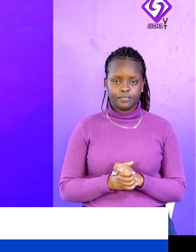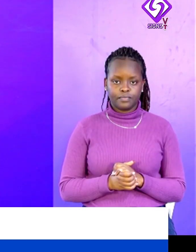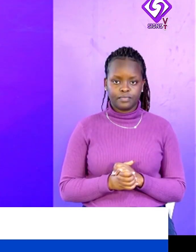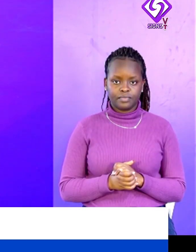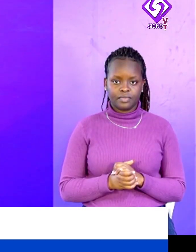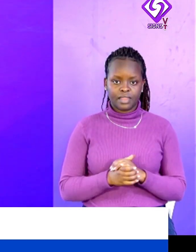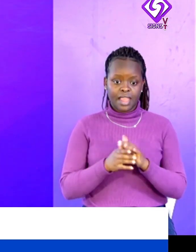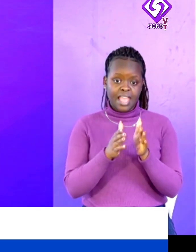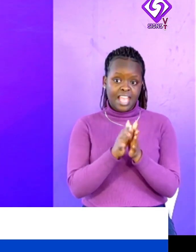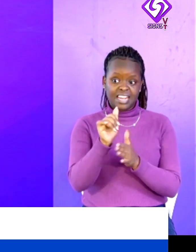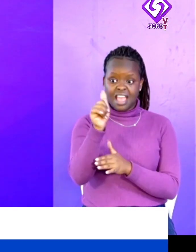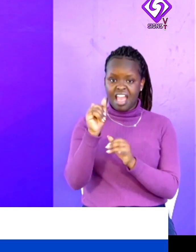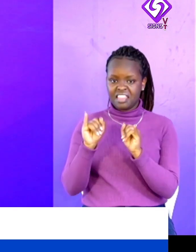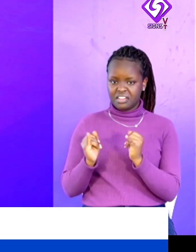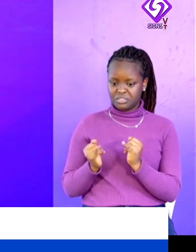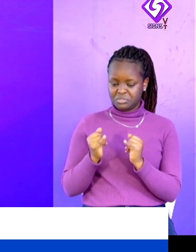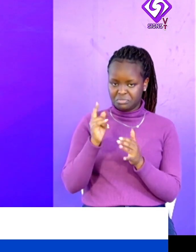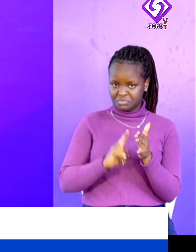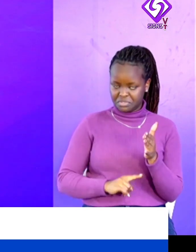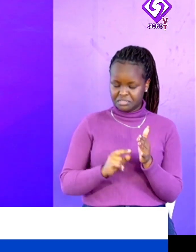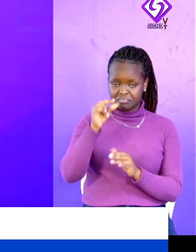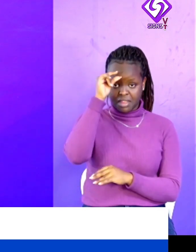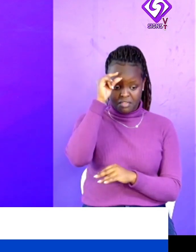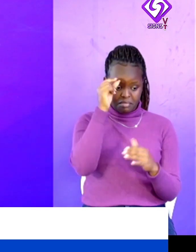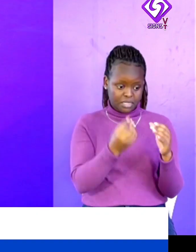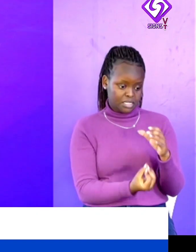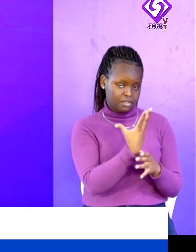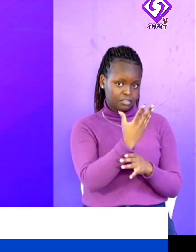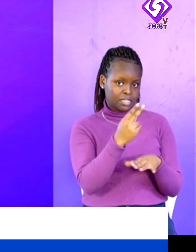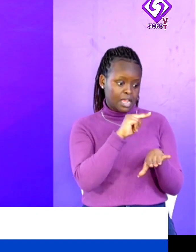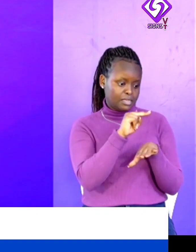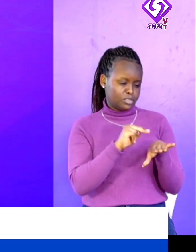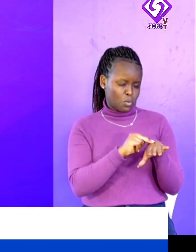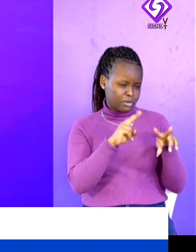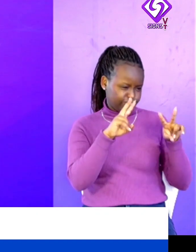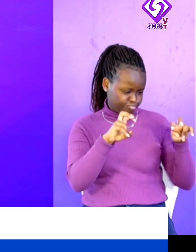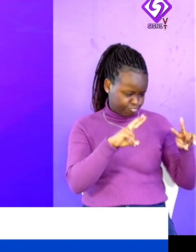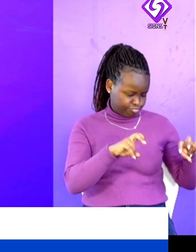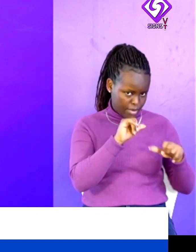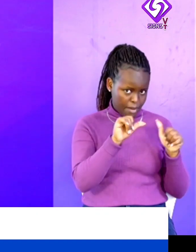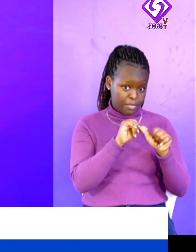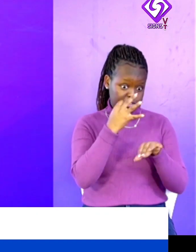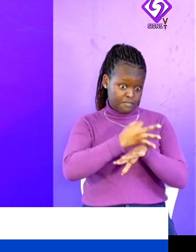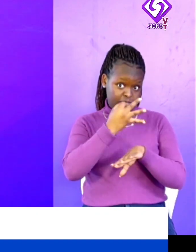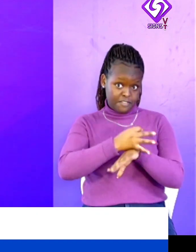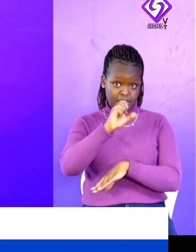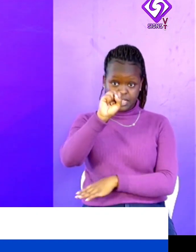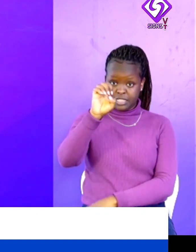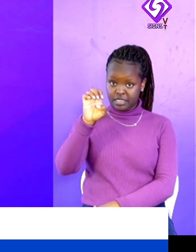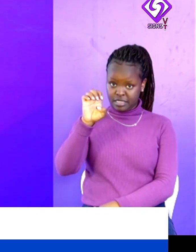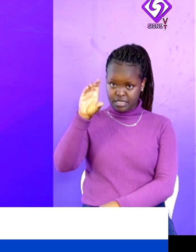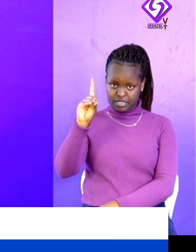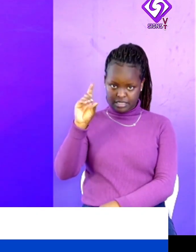And in our other news, the government has launched a nationwide crackdown on counterfeit seeds, with